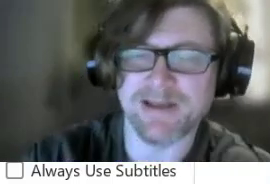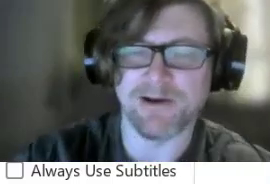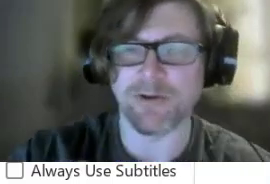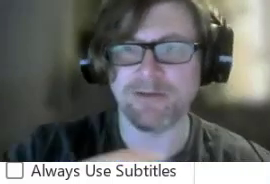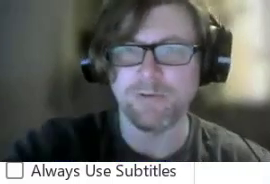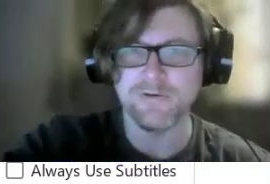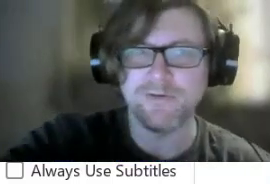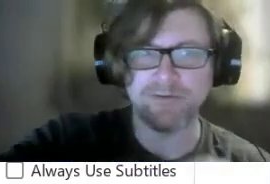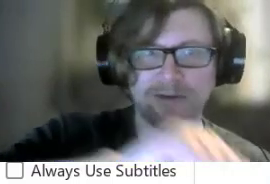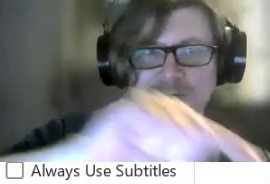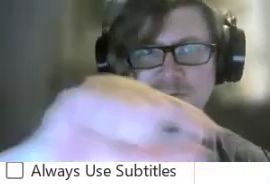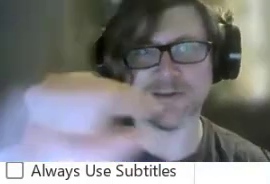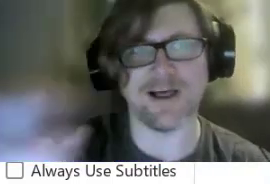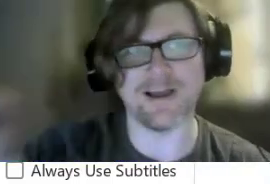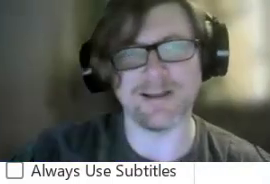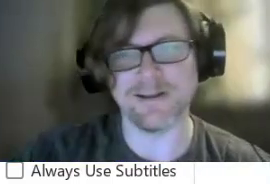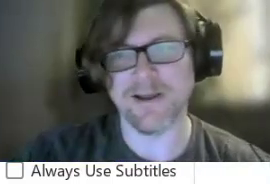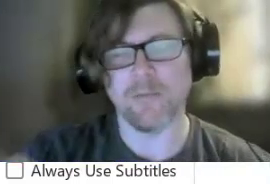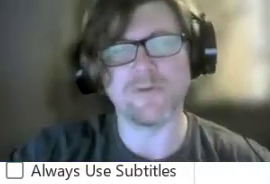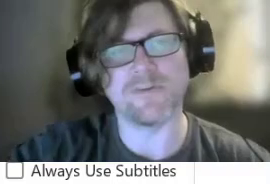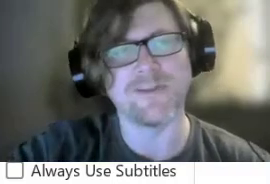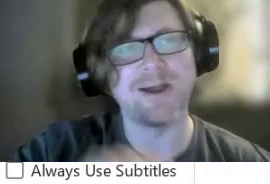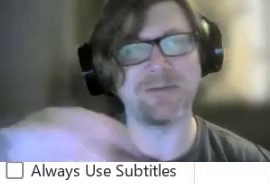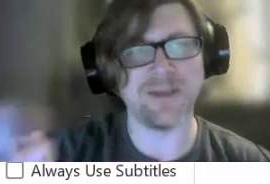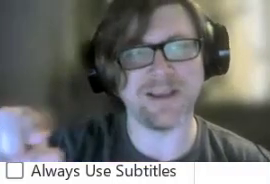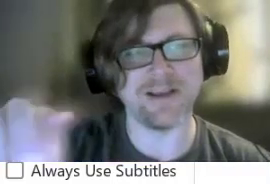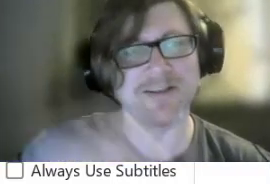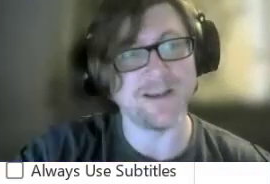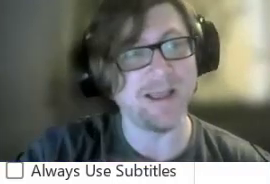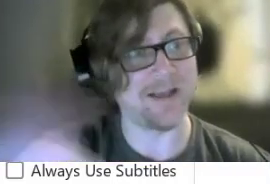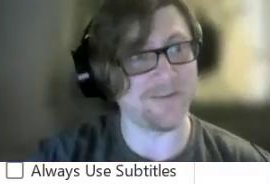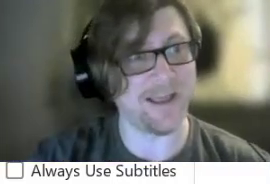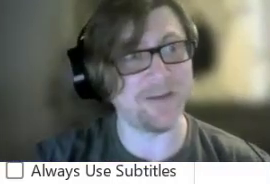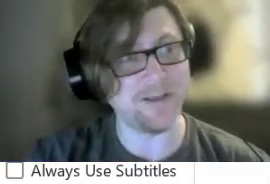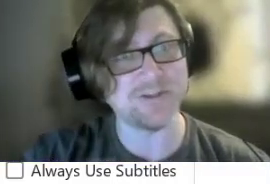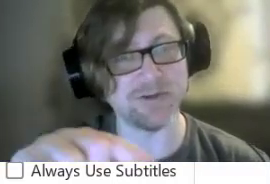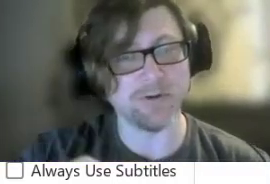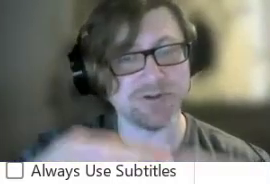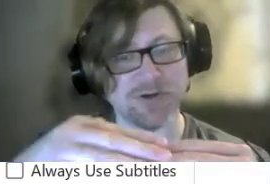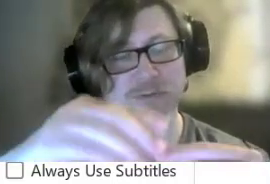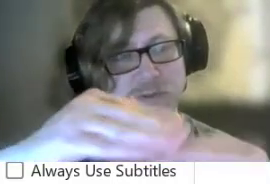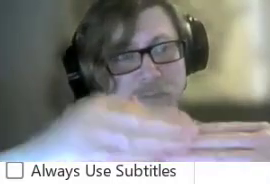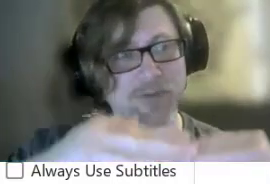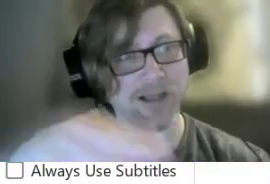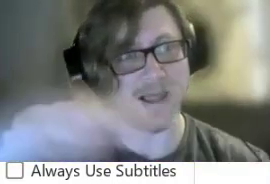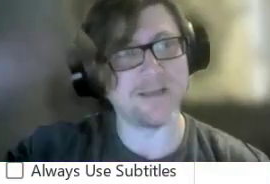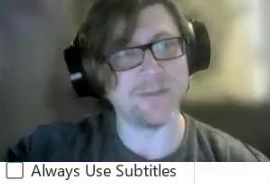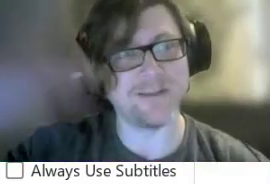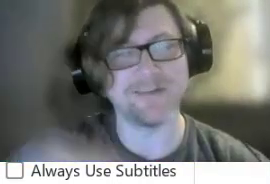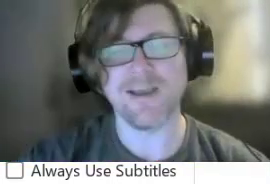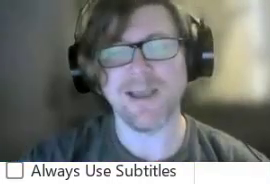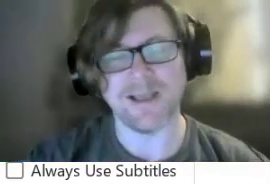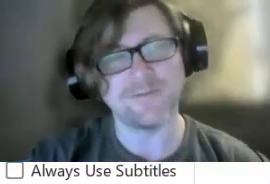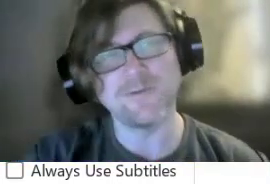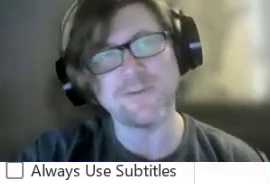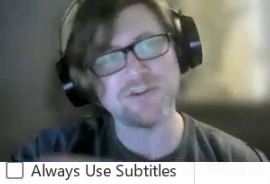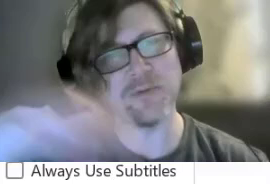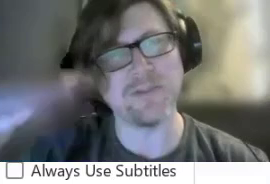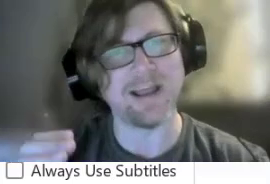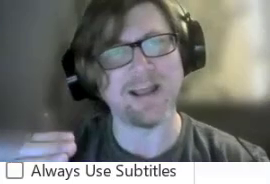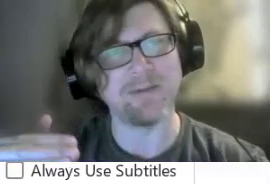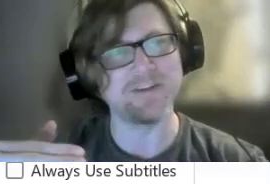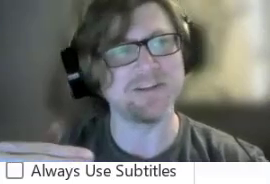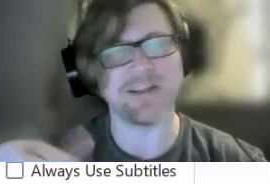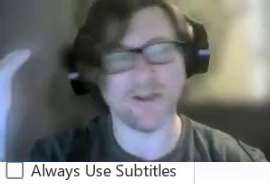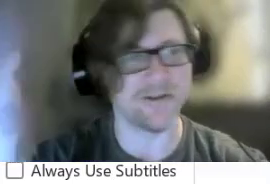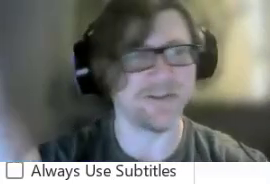they had, okay, so here's this line. What does this line mean? And then it has an animation where it shows what that line means. And as soon as they showed